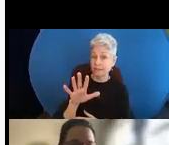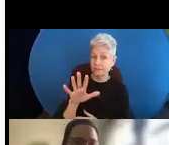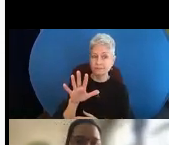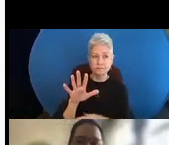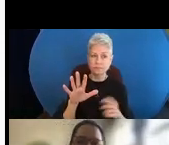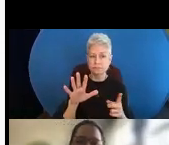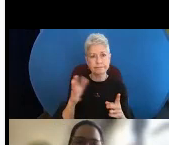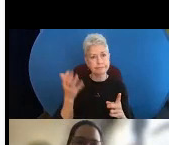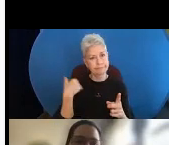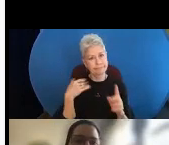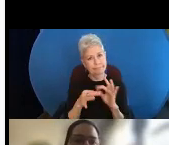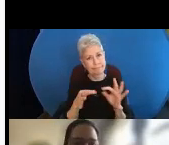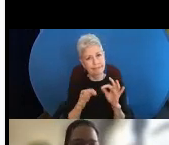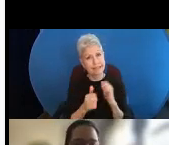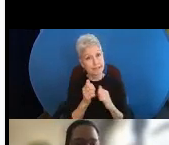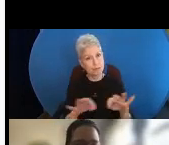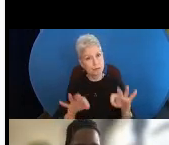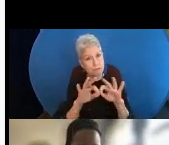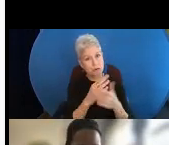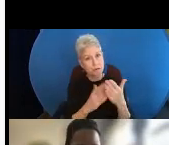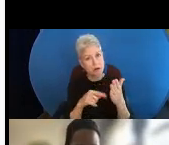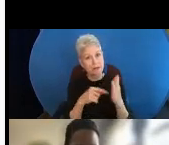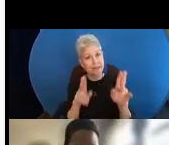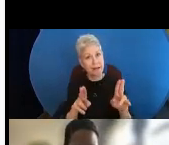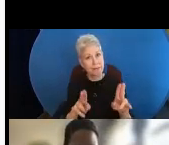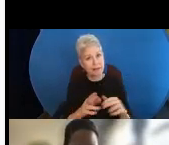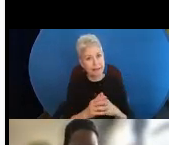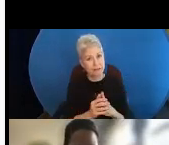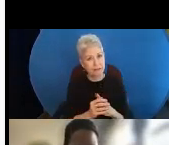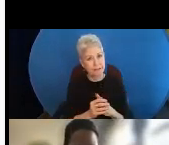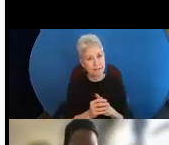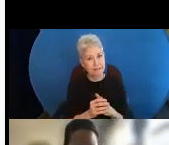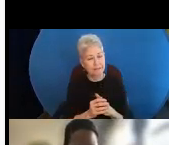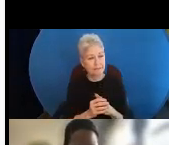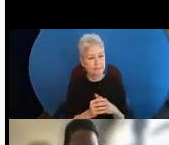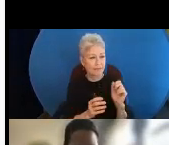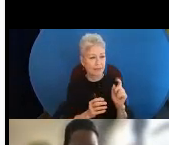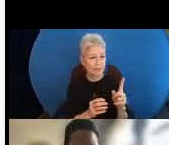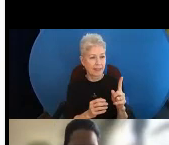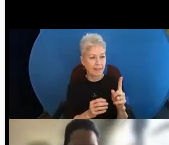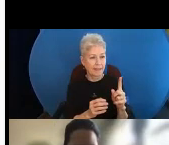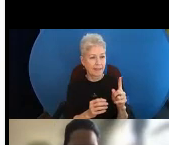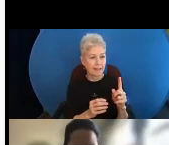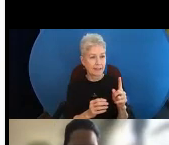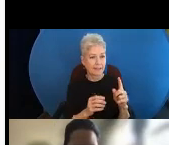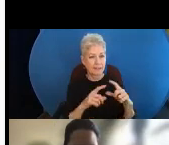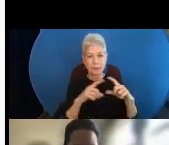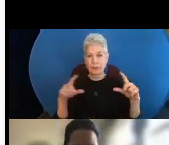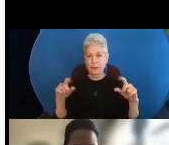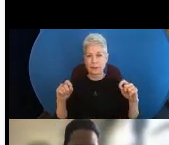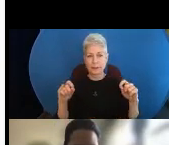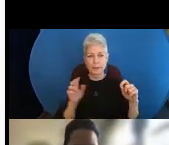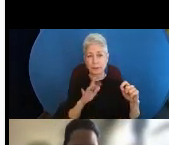as mentioned is the most important part of the application. And in this space, the suggested word